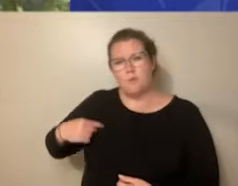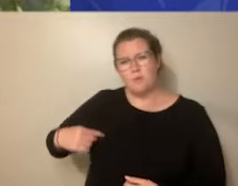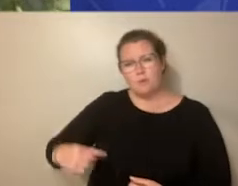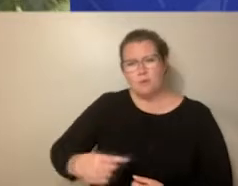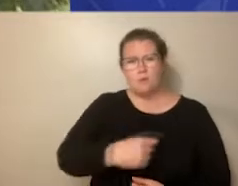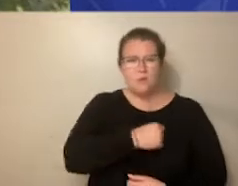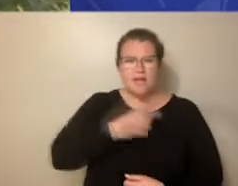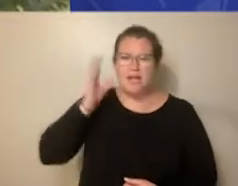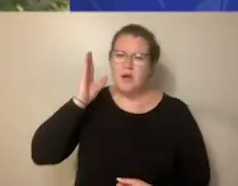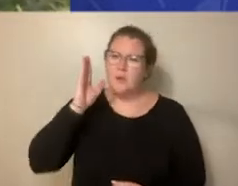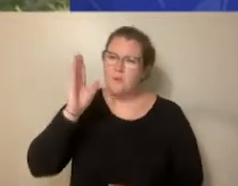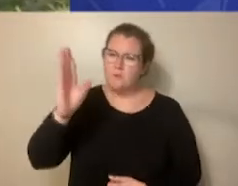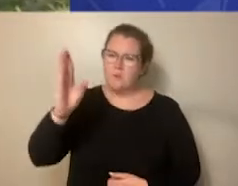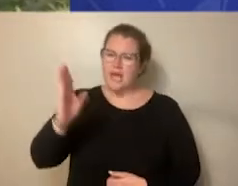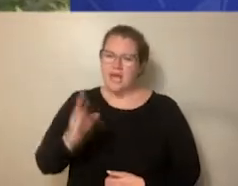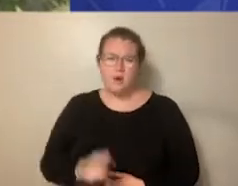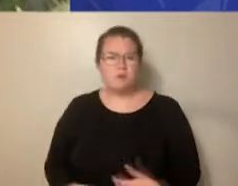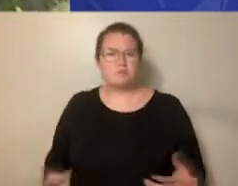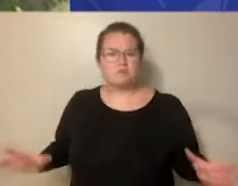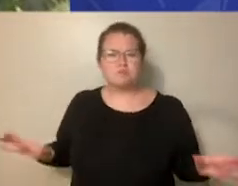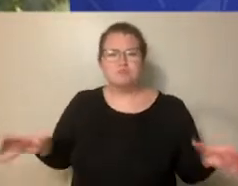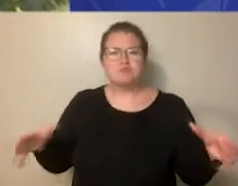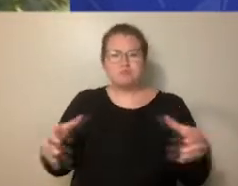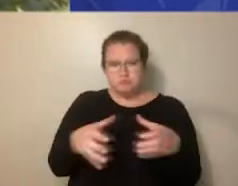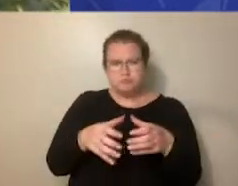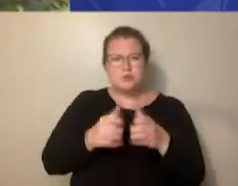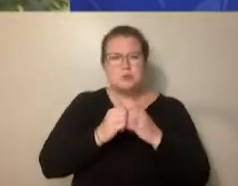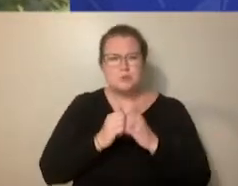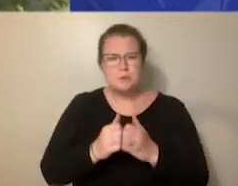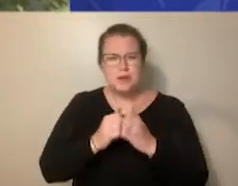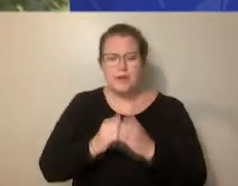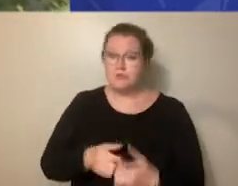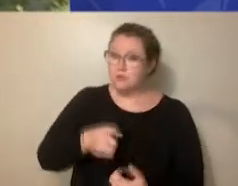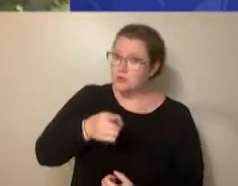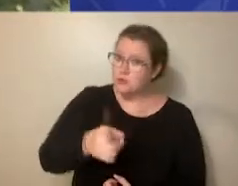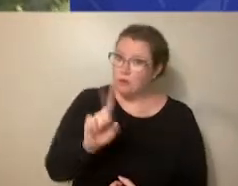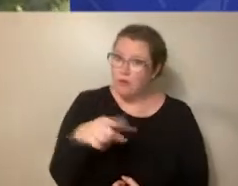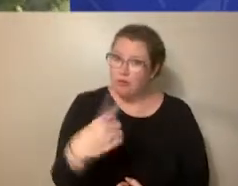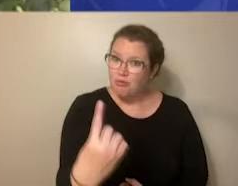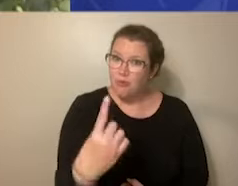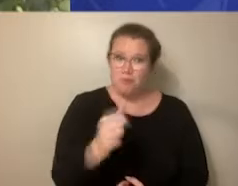We will stand, you're not alone.